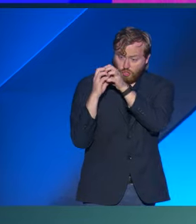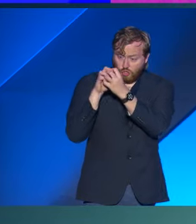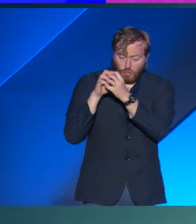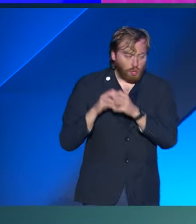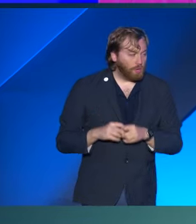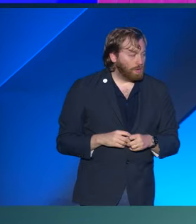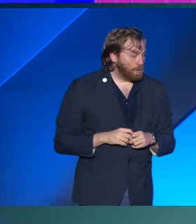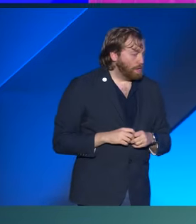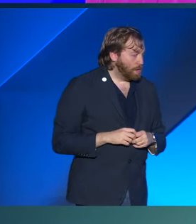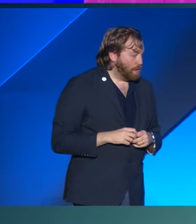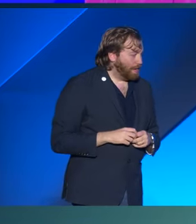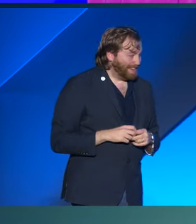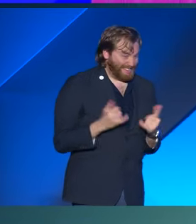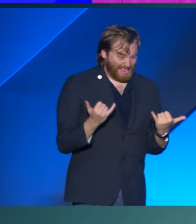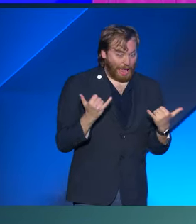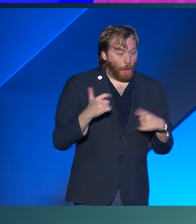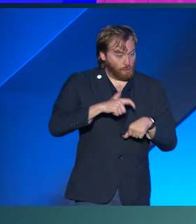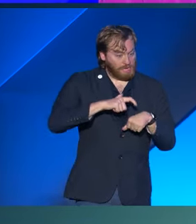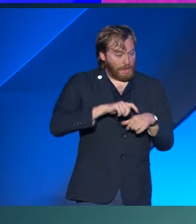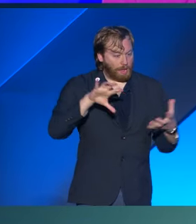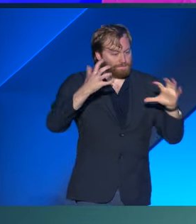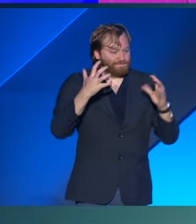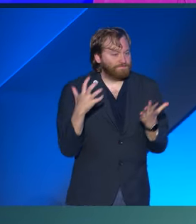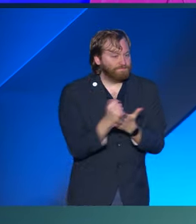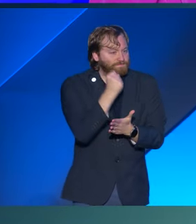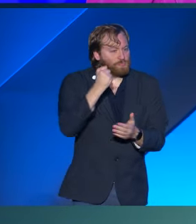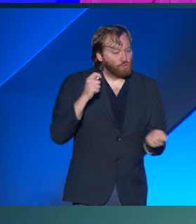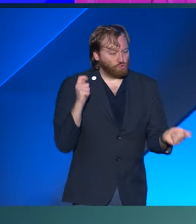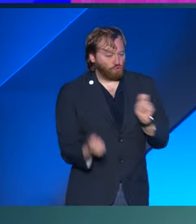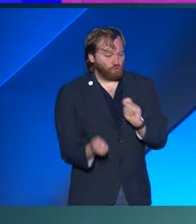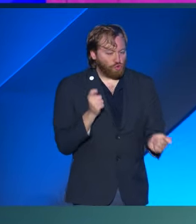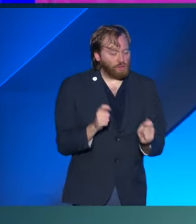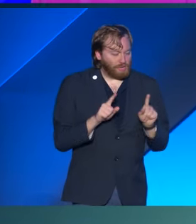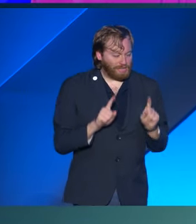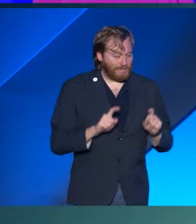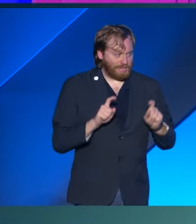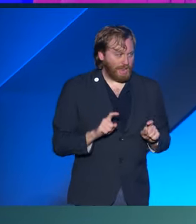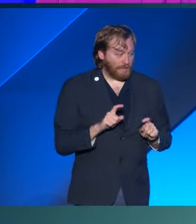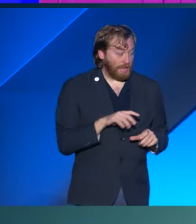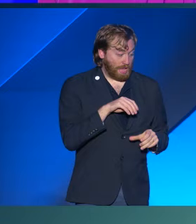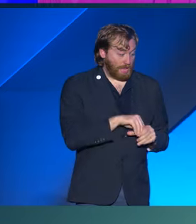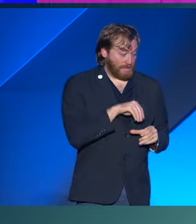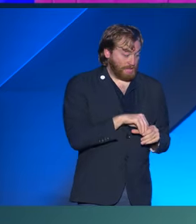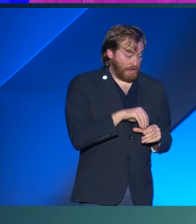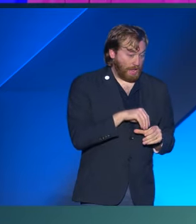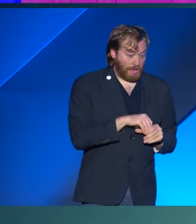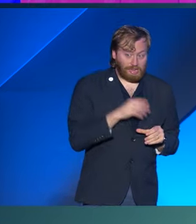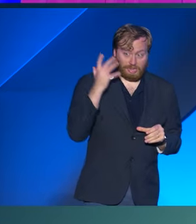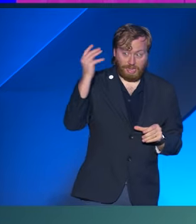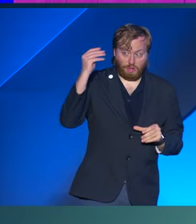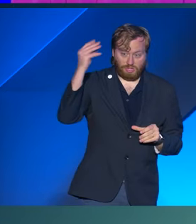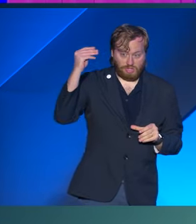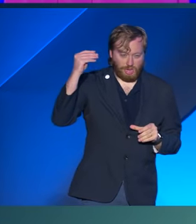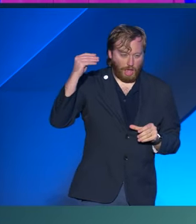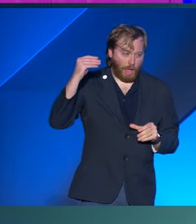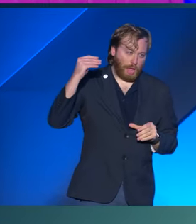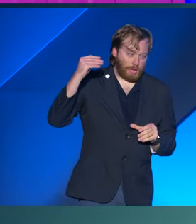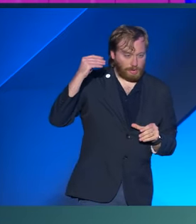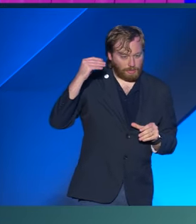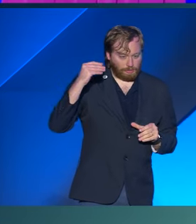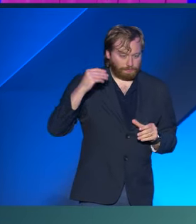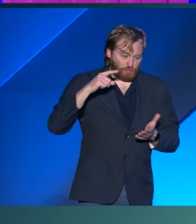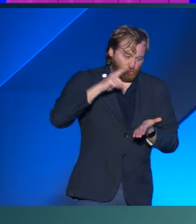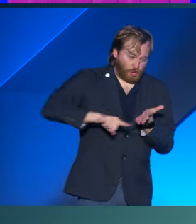to recalibrate. Let's test our DEI programming against internal and third-party benchmarks and identify what has